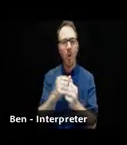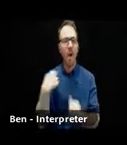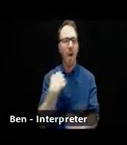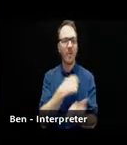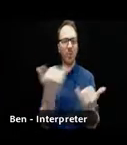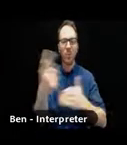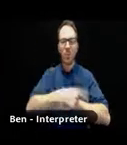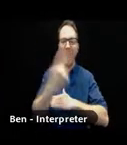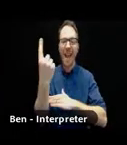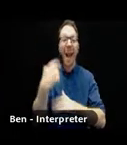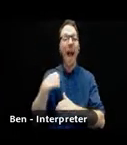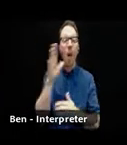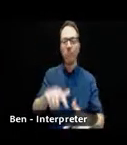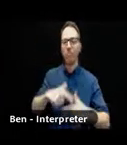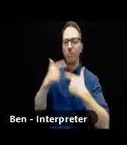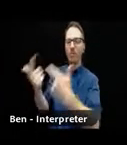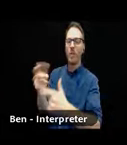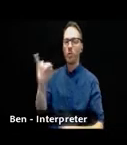I'm going to turn it over to you.